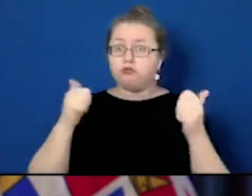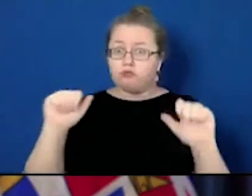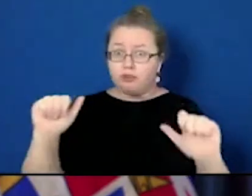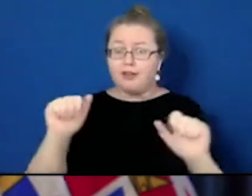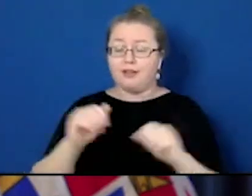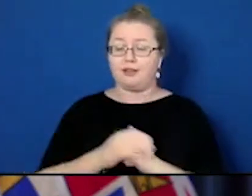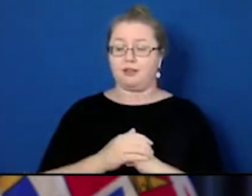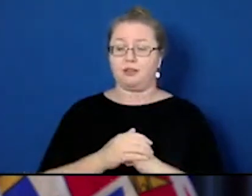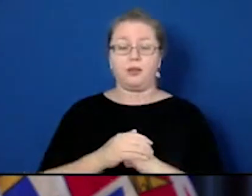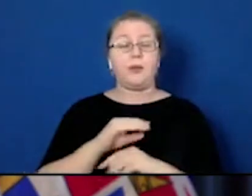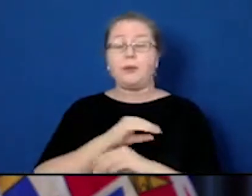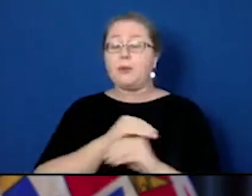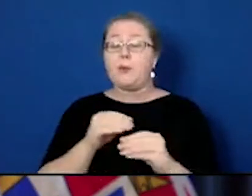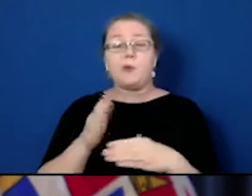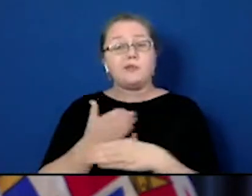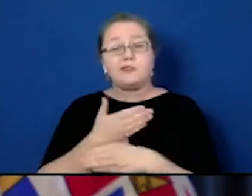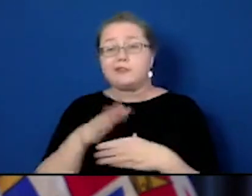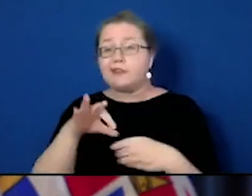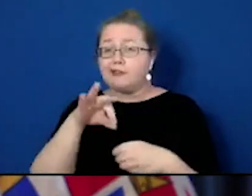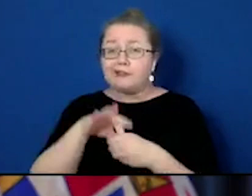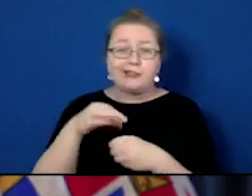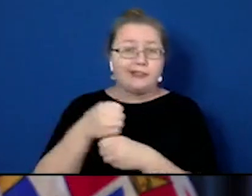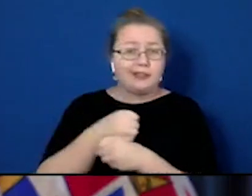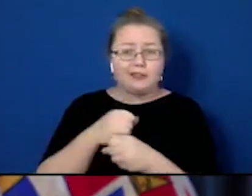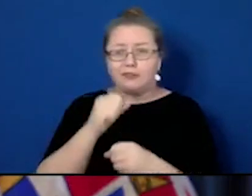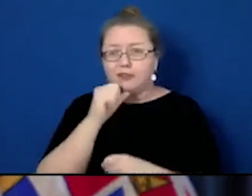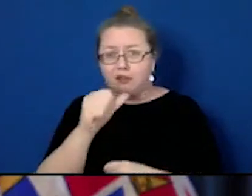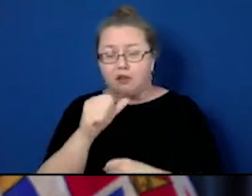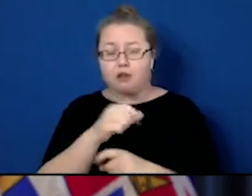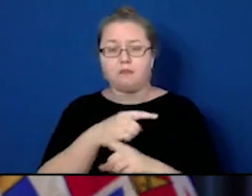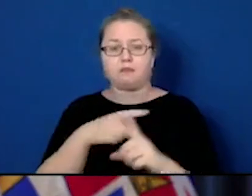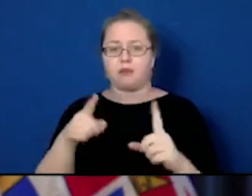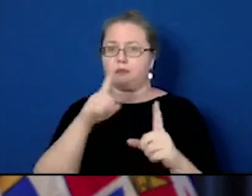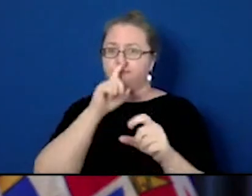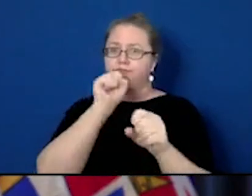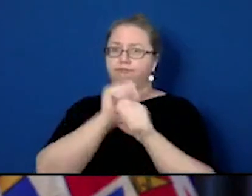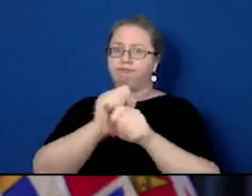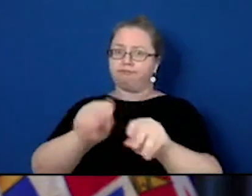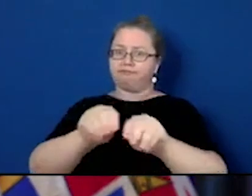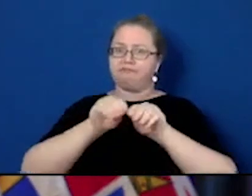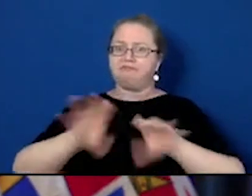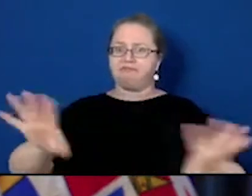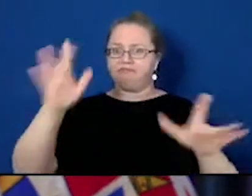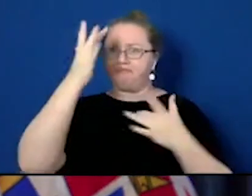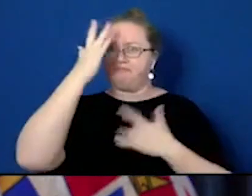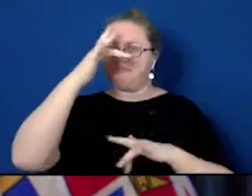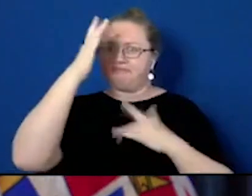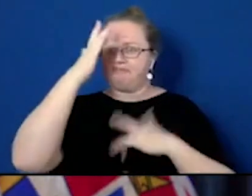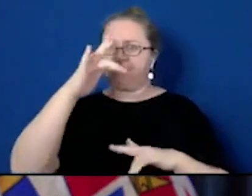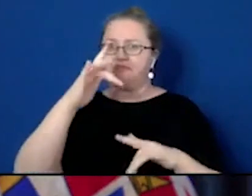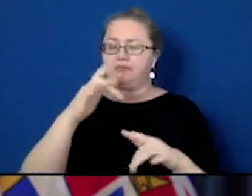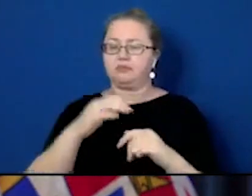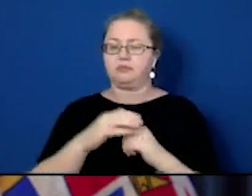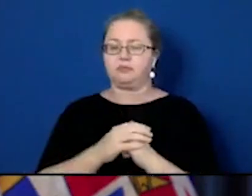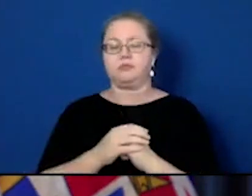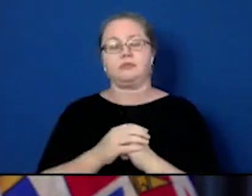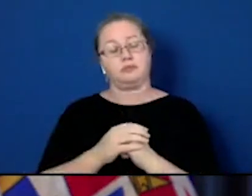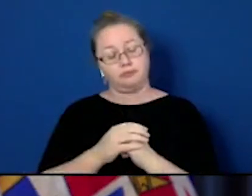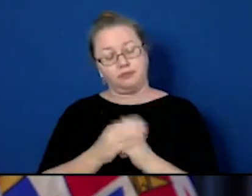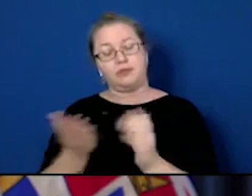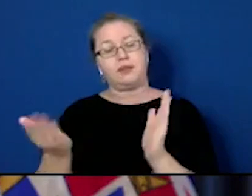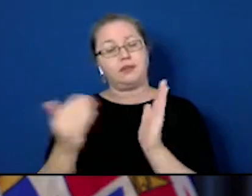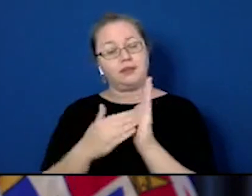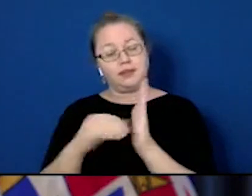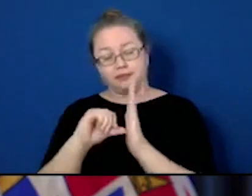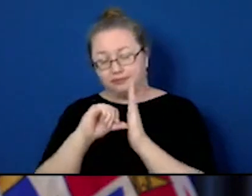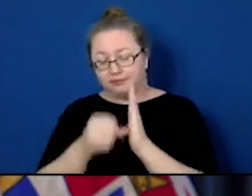weren't having tea afterwards and things like that. But it can happen. So that's why it's so important for all of us to reduce